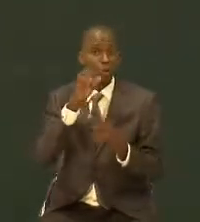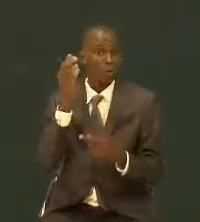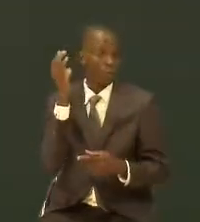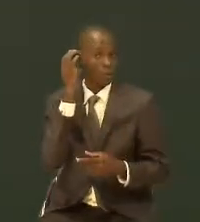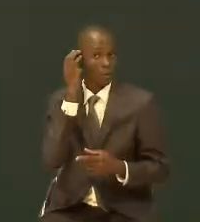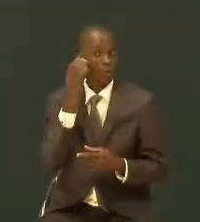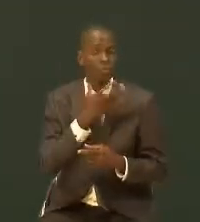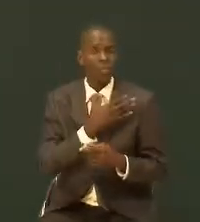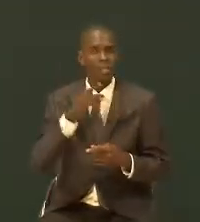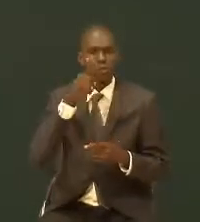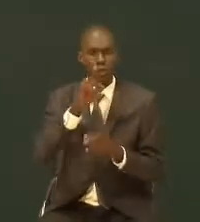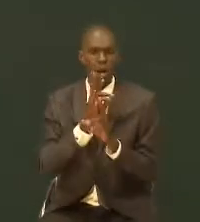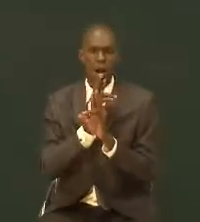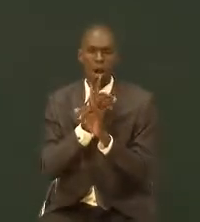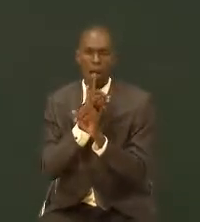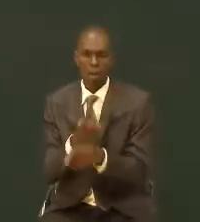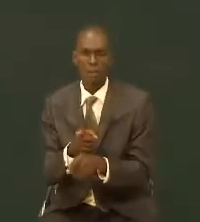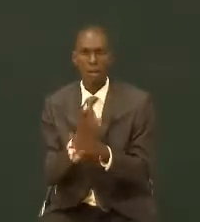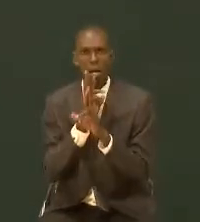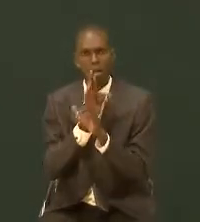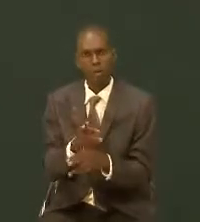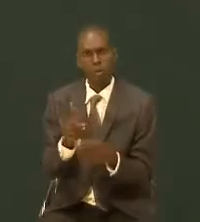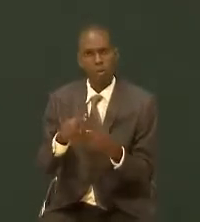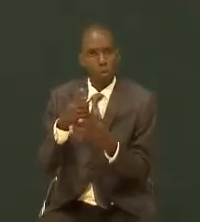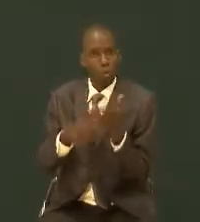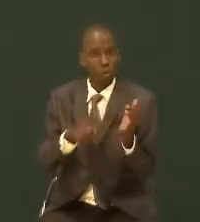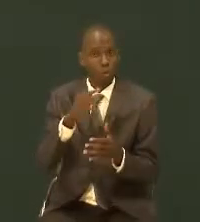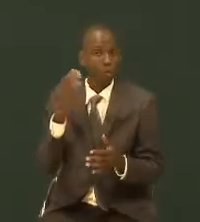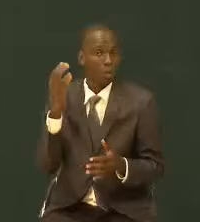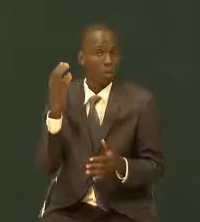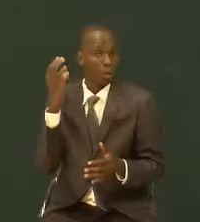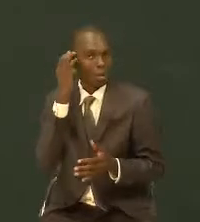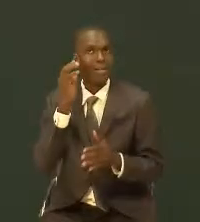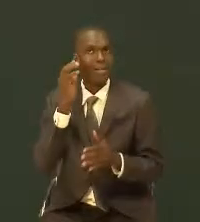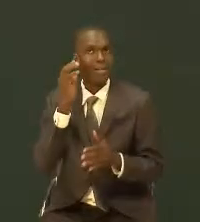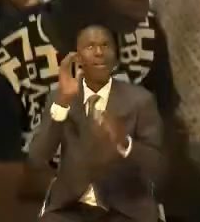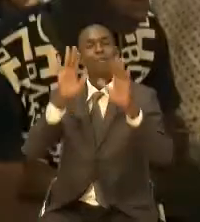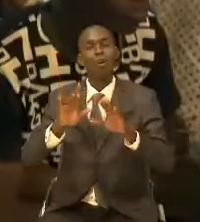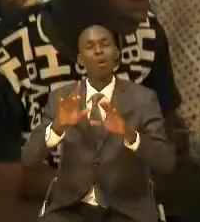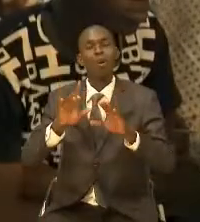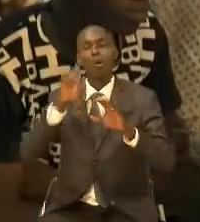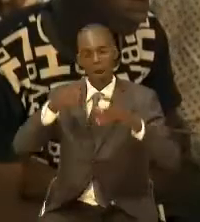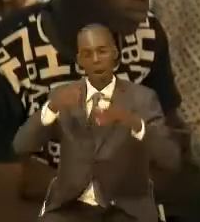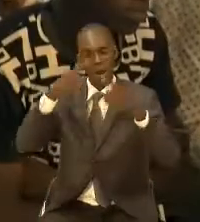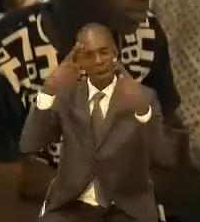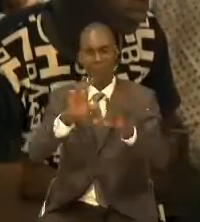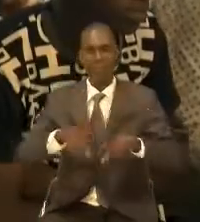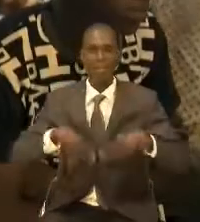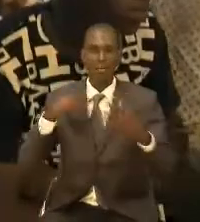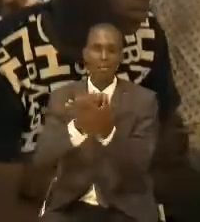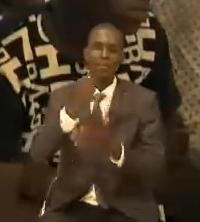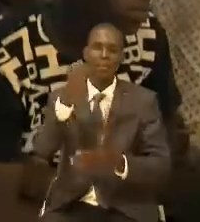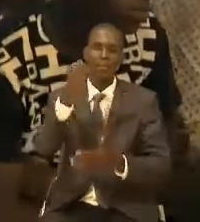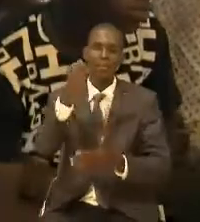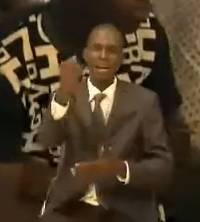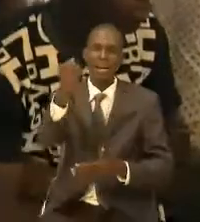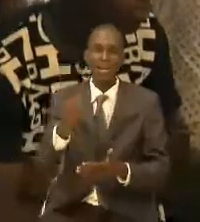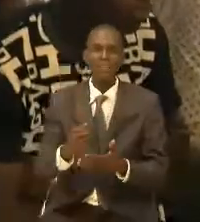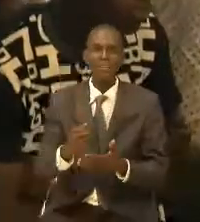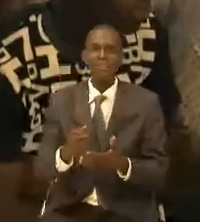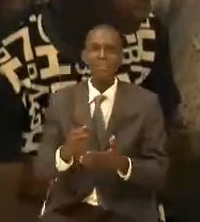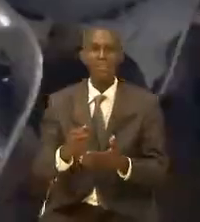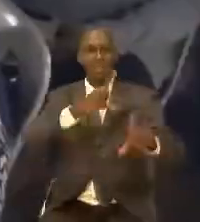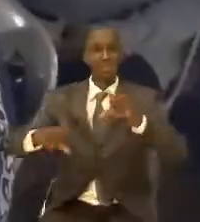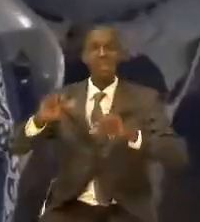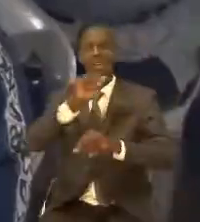respond to what you are hearing a miracle must take place in your life say miracle will take place in